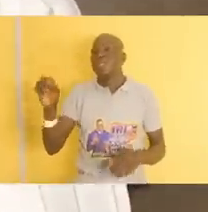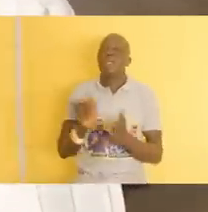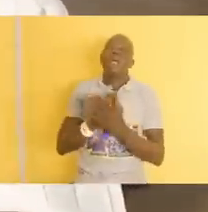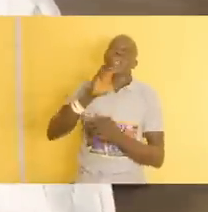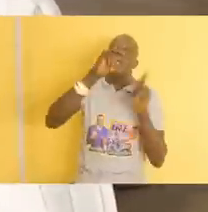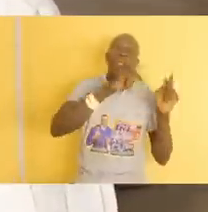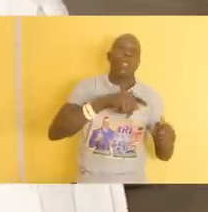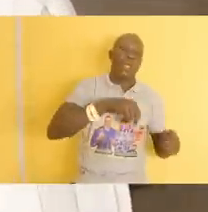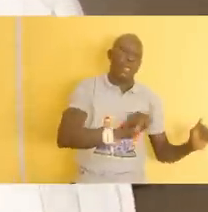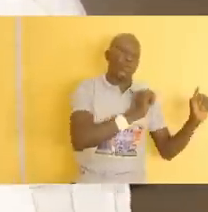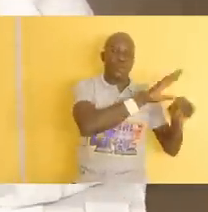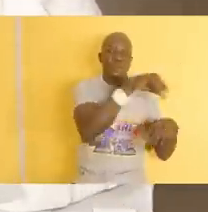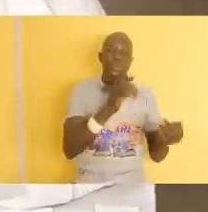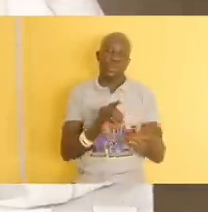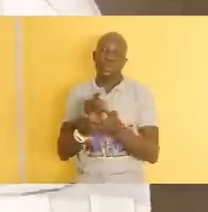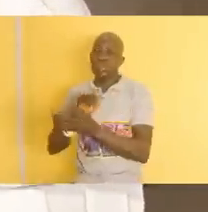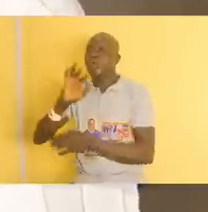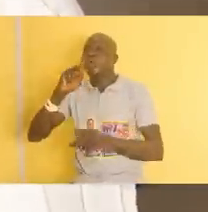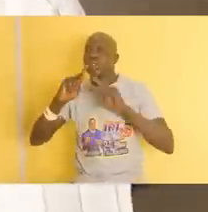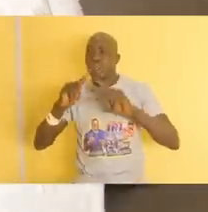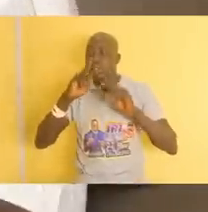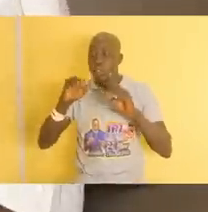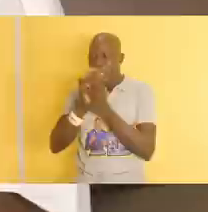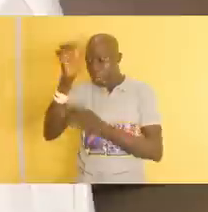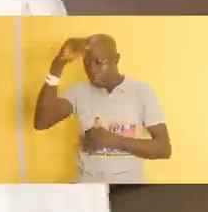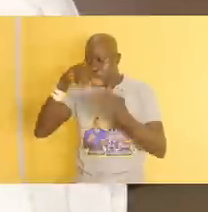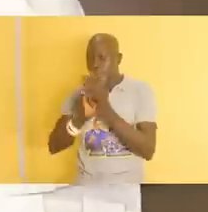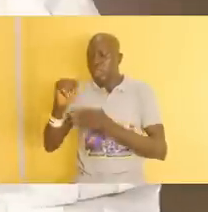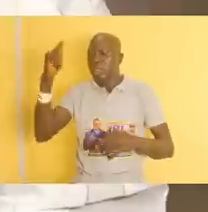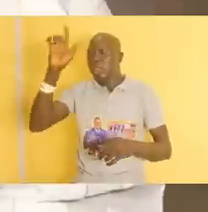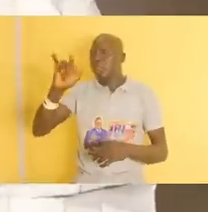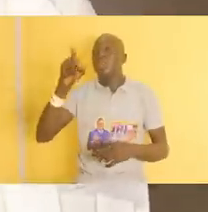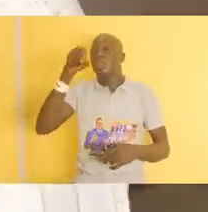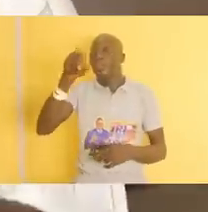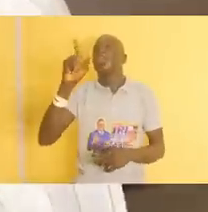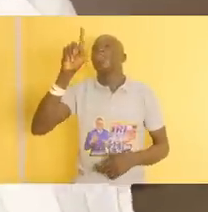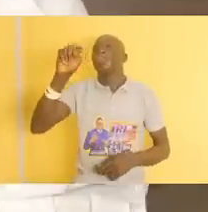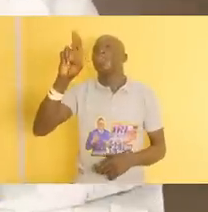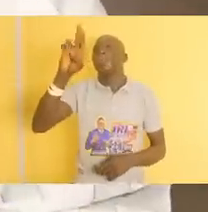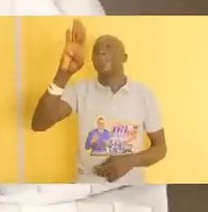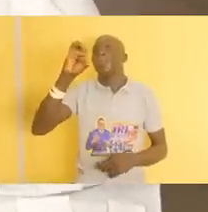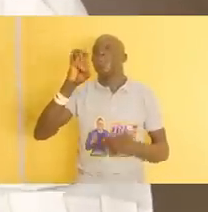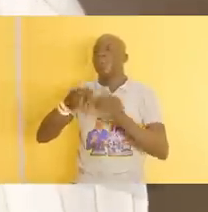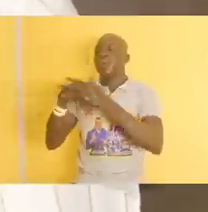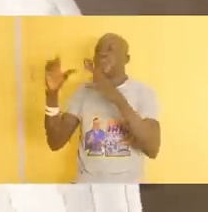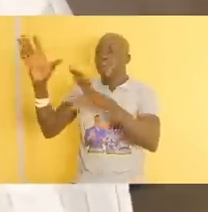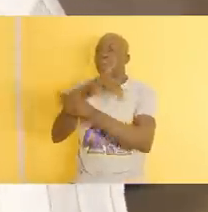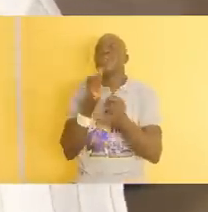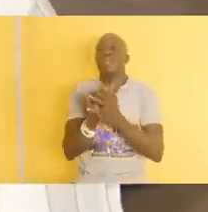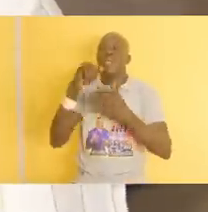Apostle Dr. S.M. Mustafa. JP. Babasebioba. I can only YouTube. Ben, live. I'm like, wait.